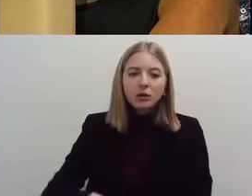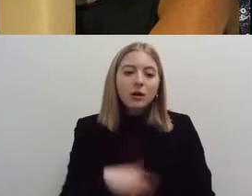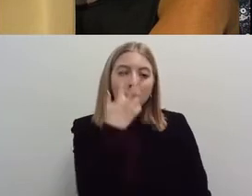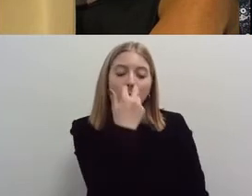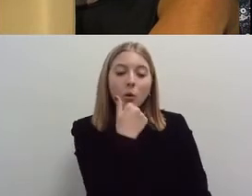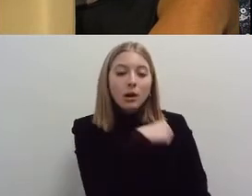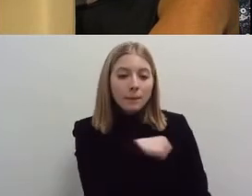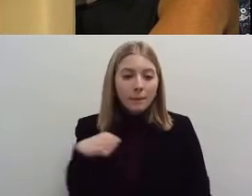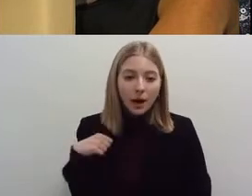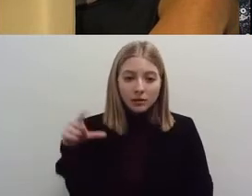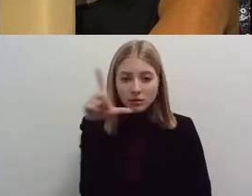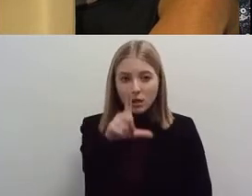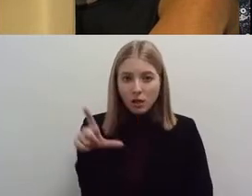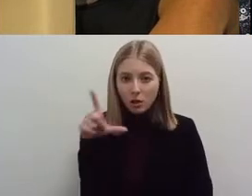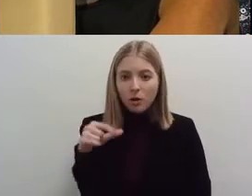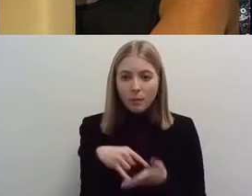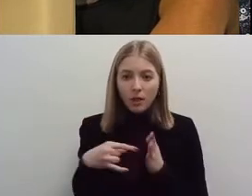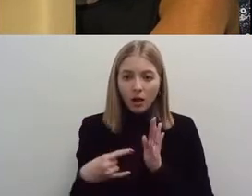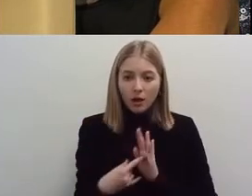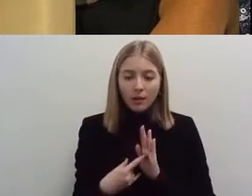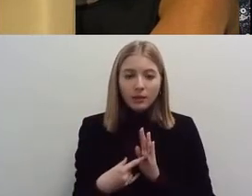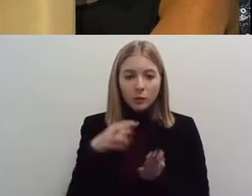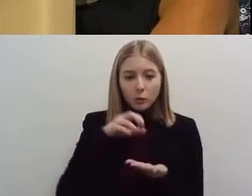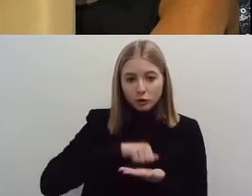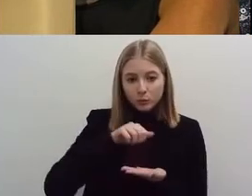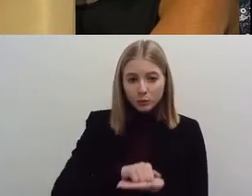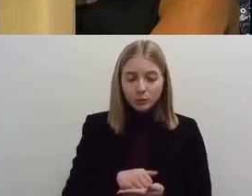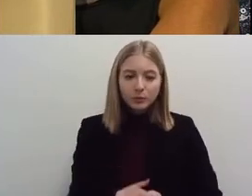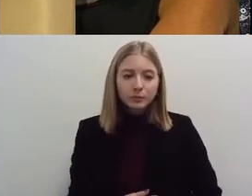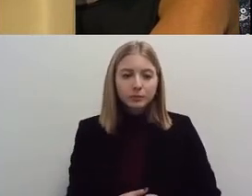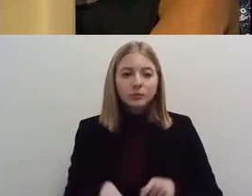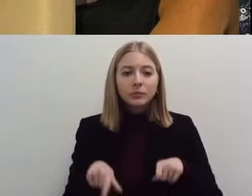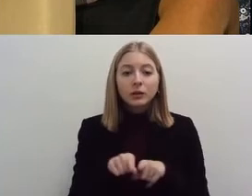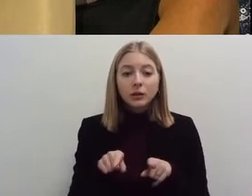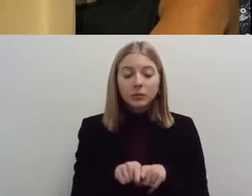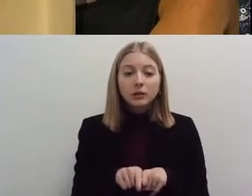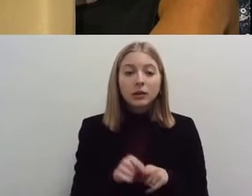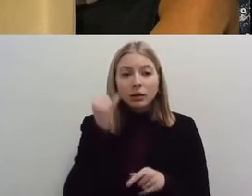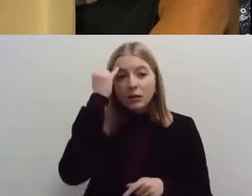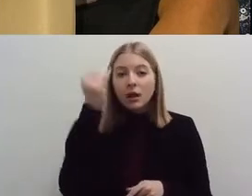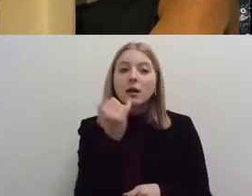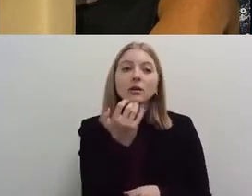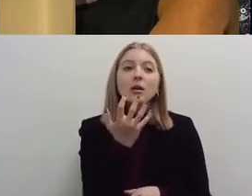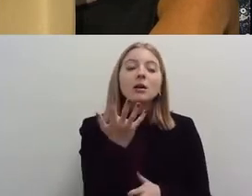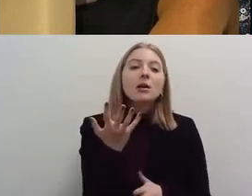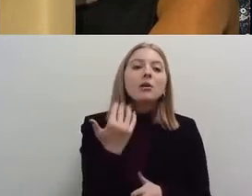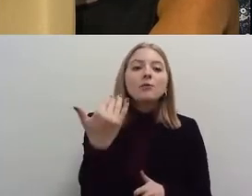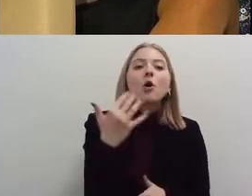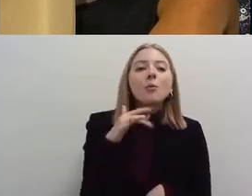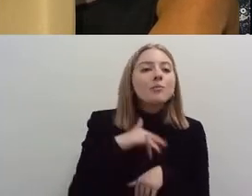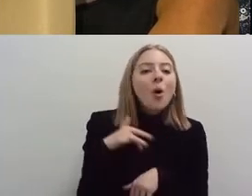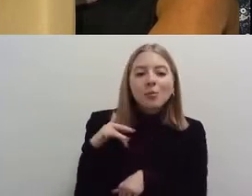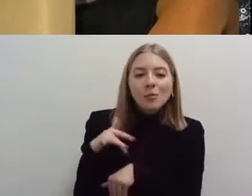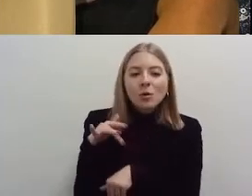in mind the interest, the abilities, and the speed and the time of all this. And they're